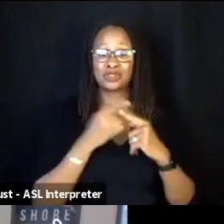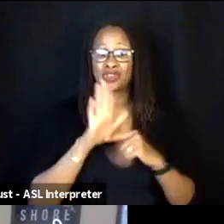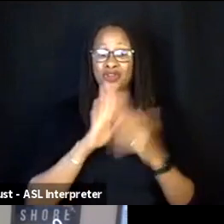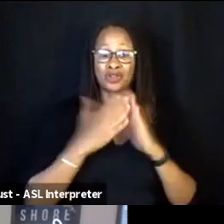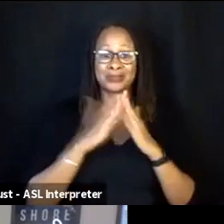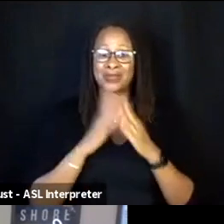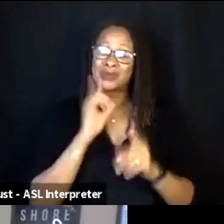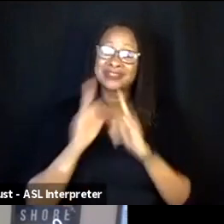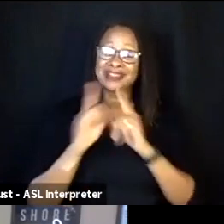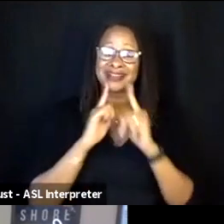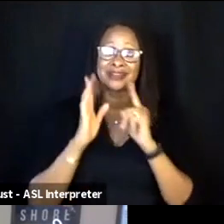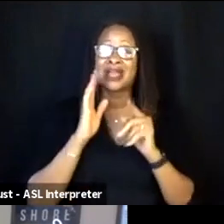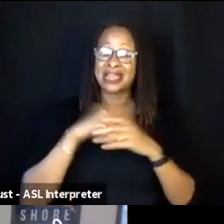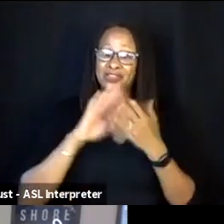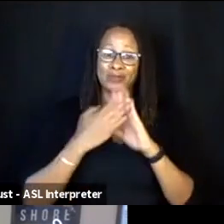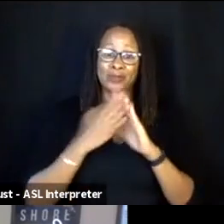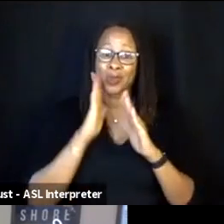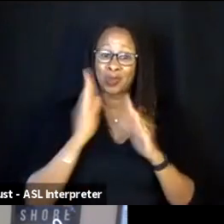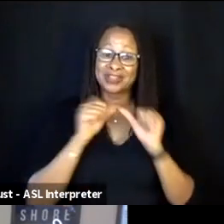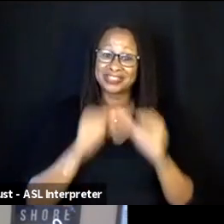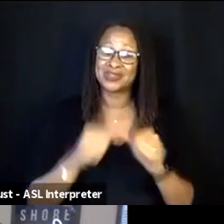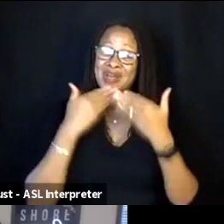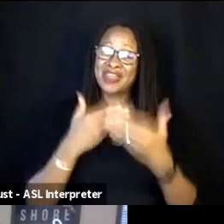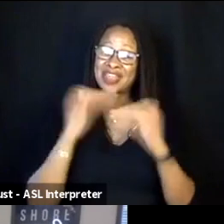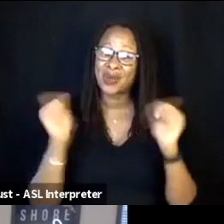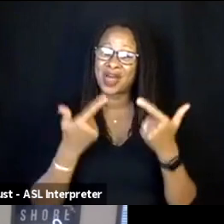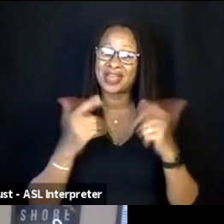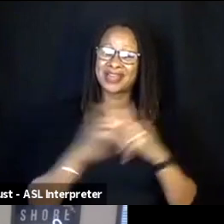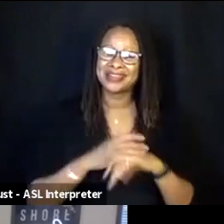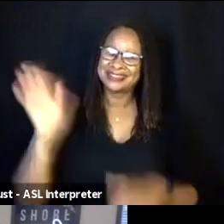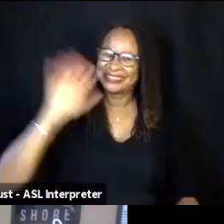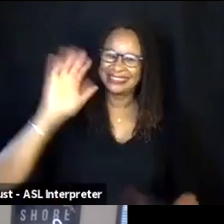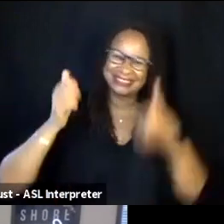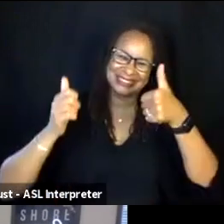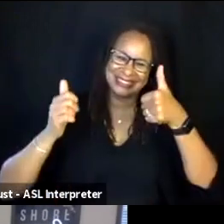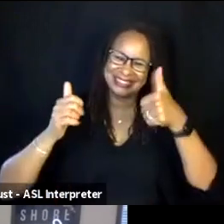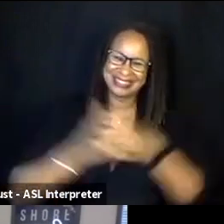in the community can continue. Thank you all. Thank you. And thank you, Andrea.